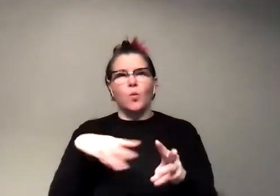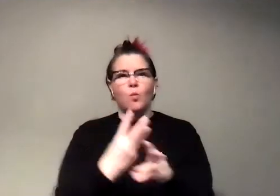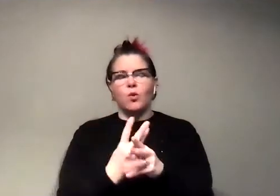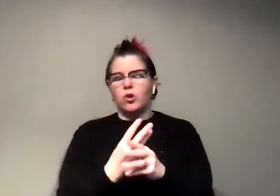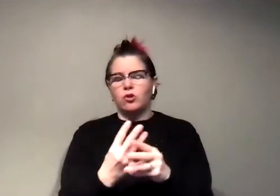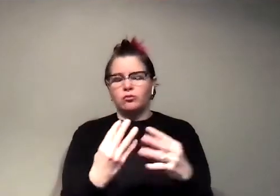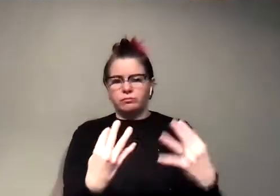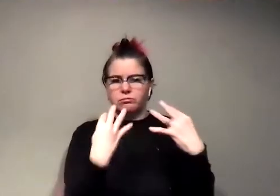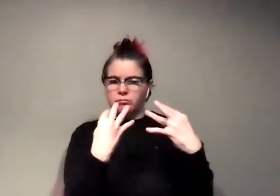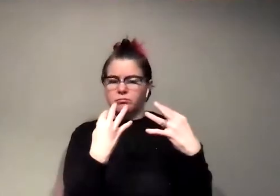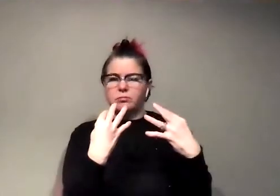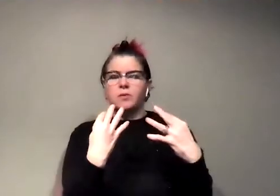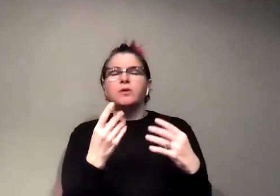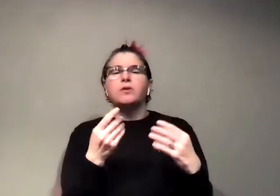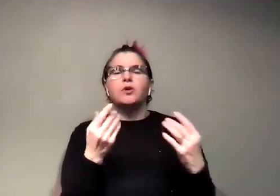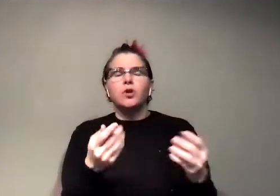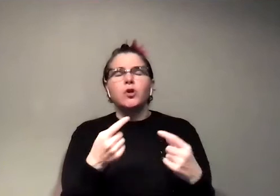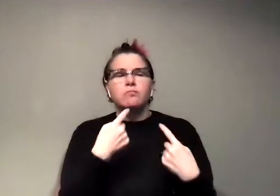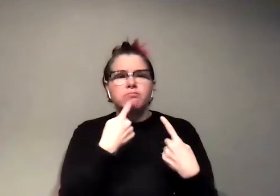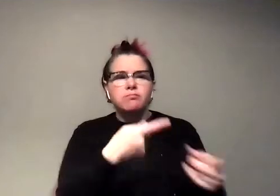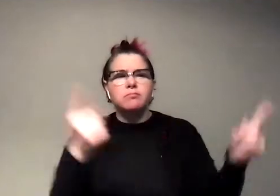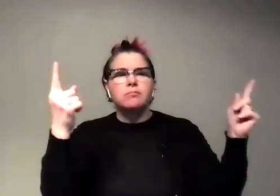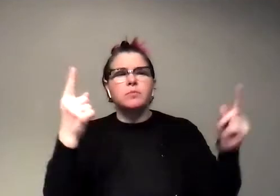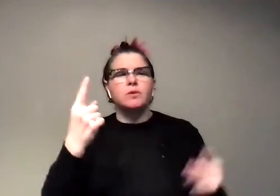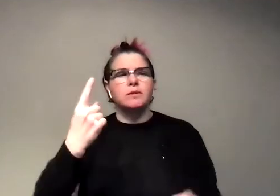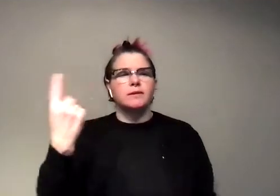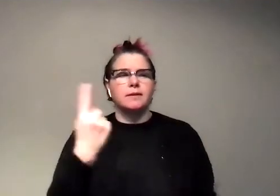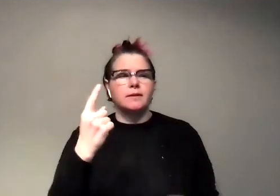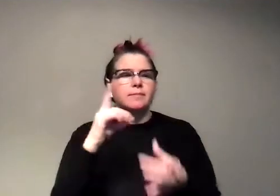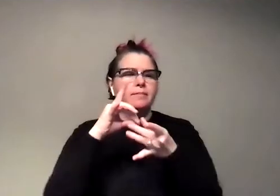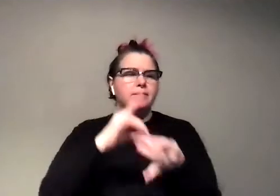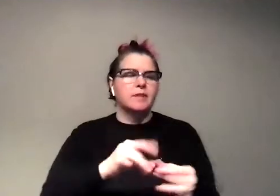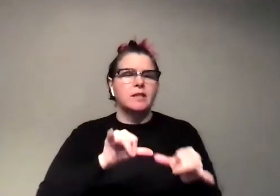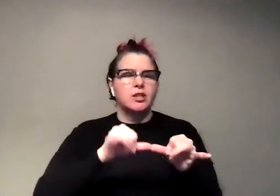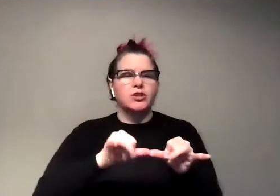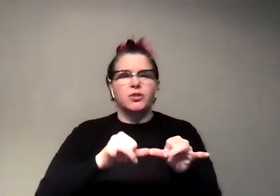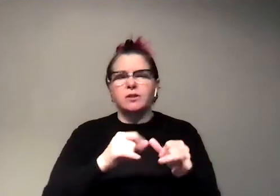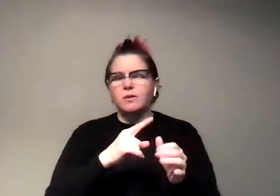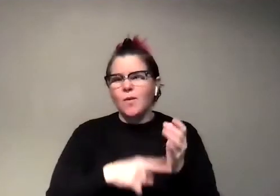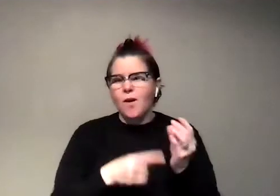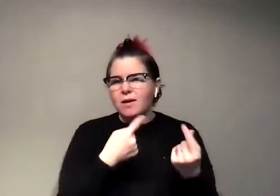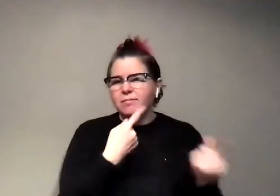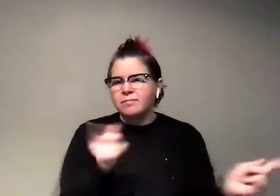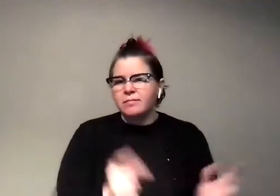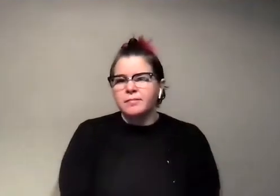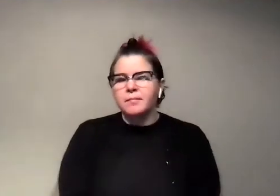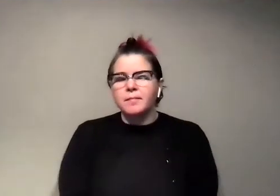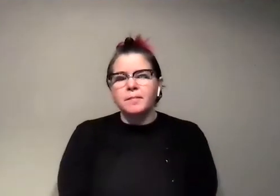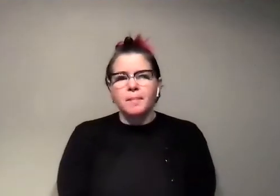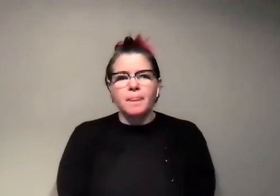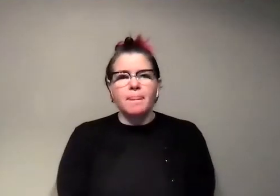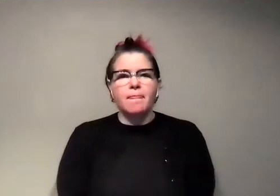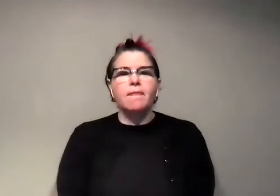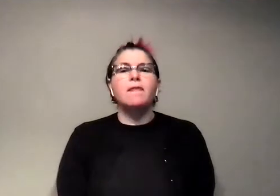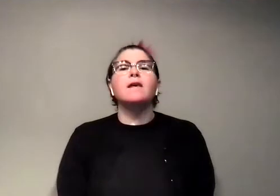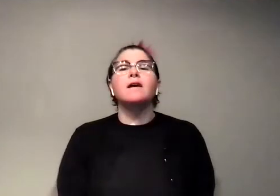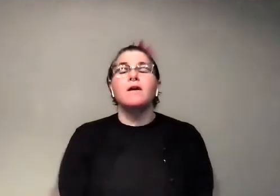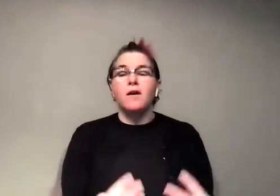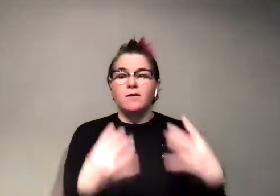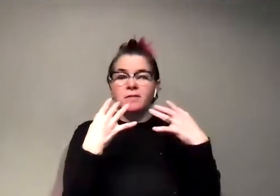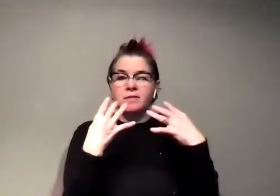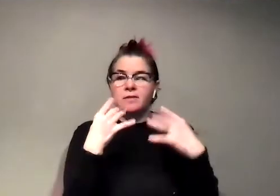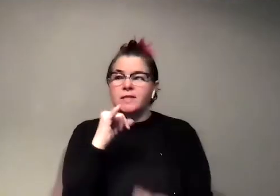whole world and you could tell them one thing about your area of expertise, what would you tell them? Everyone's attention,